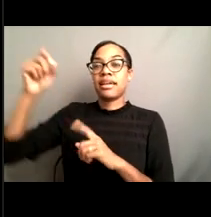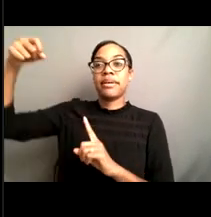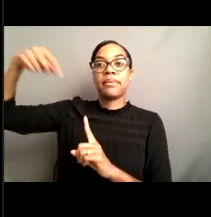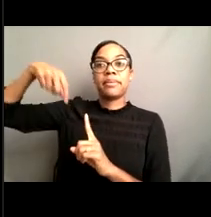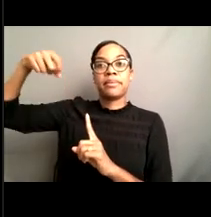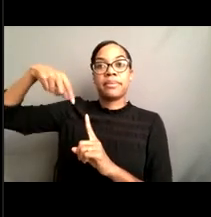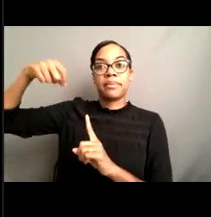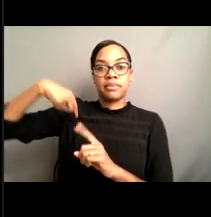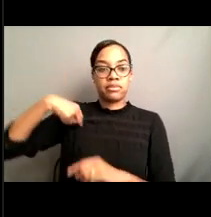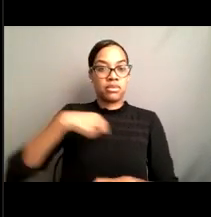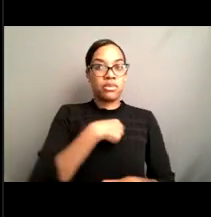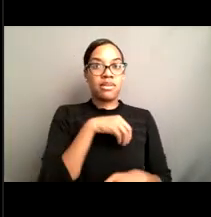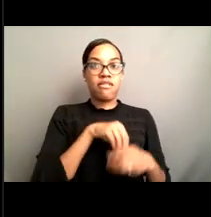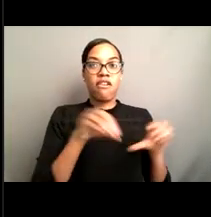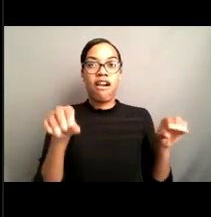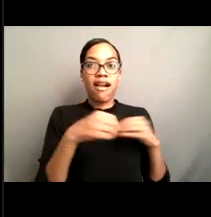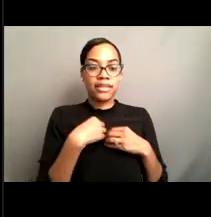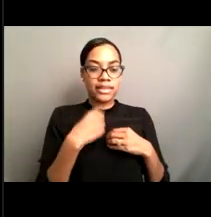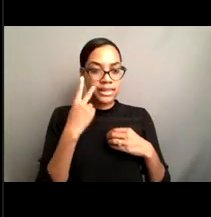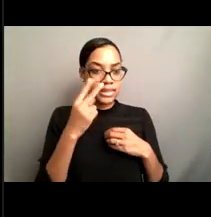time, throughout history.